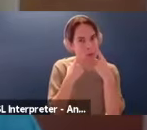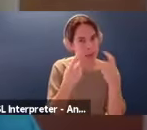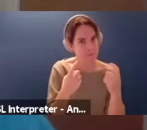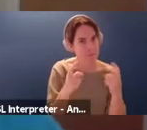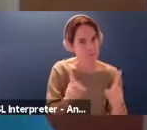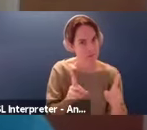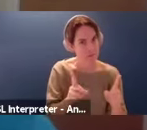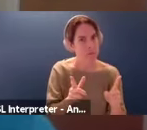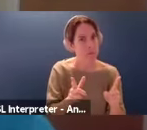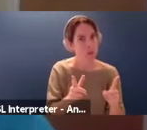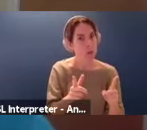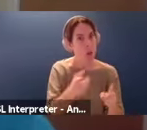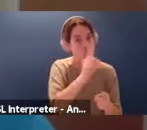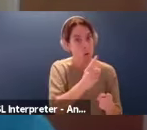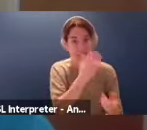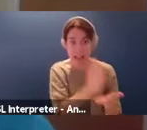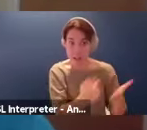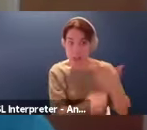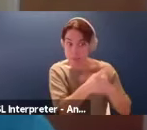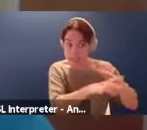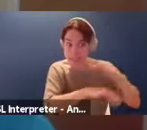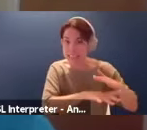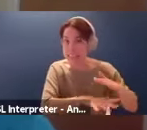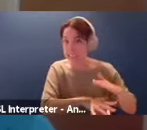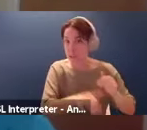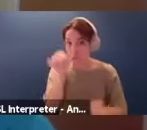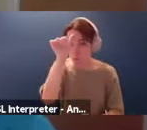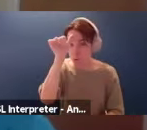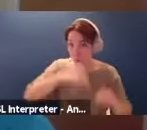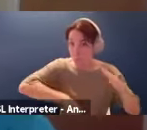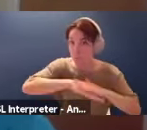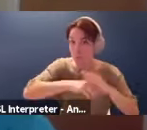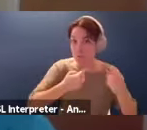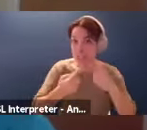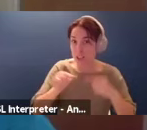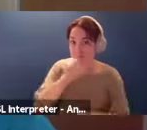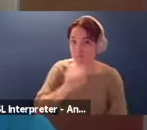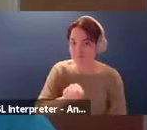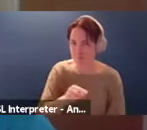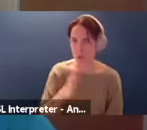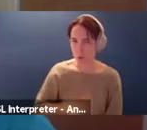what you're dealing with thank you um mike to sara